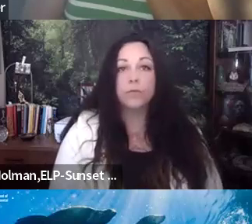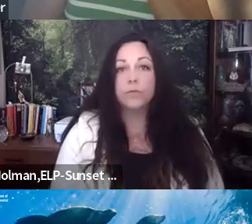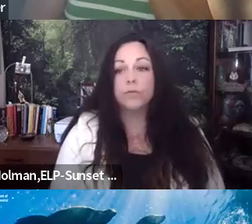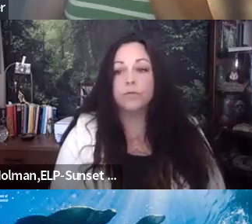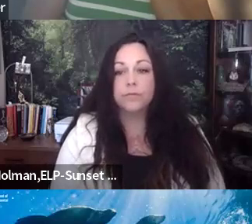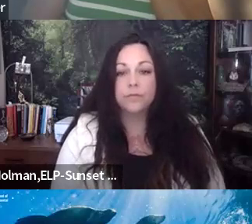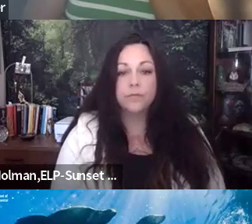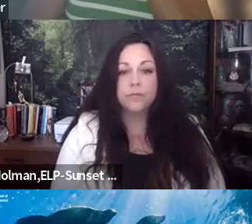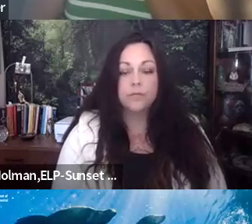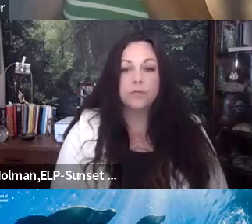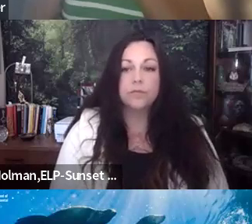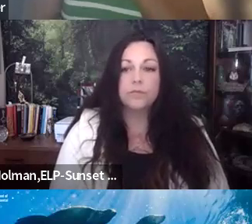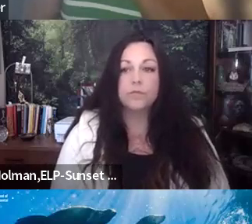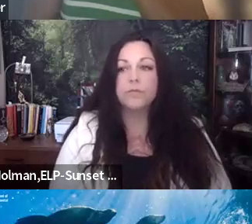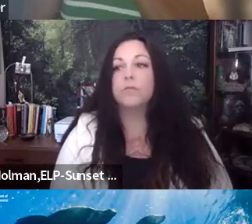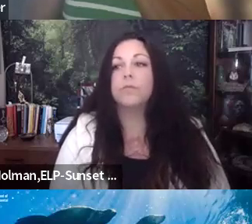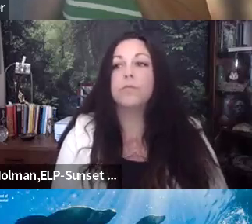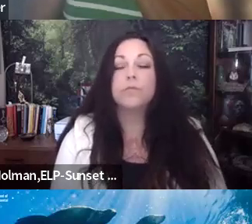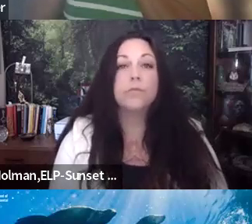have you guys take it away.